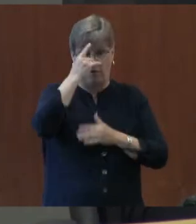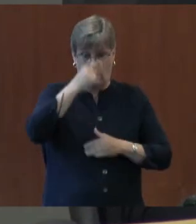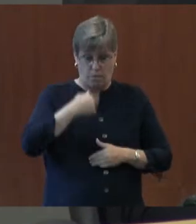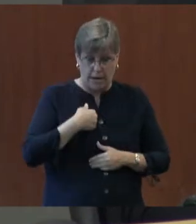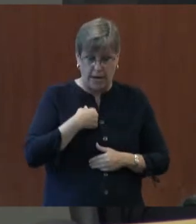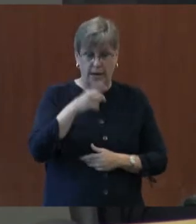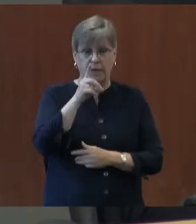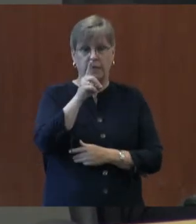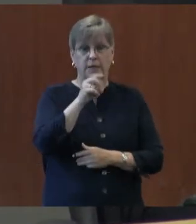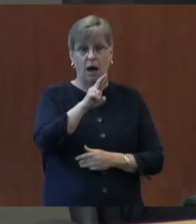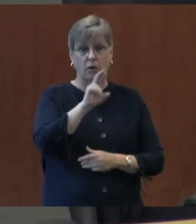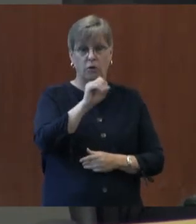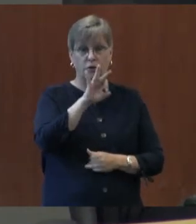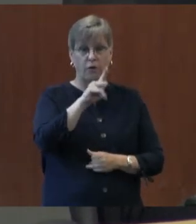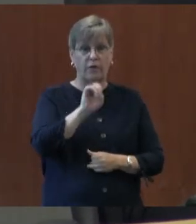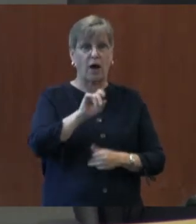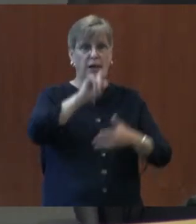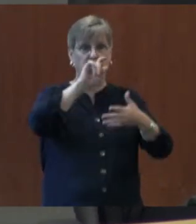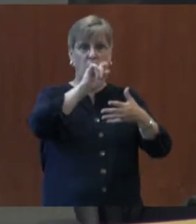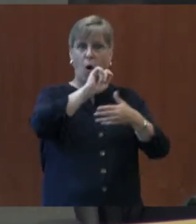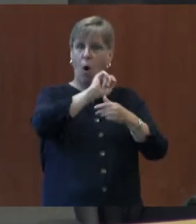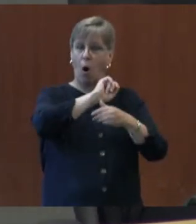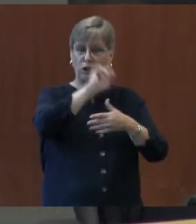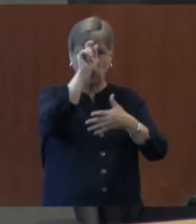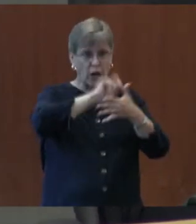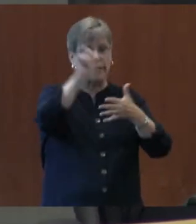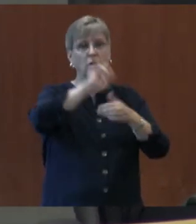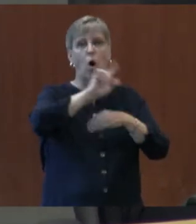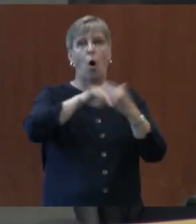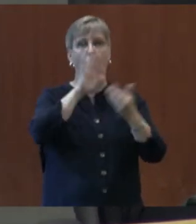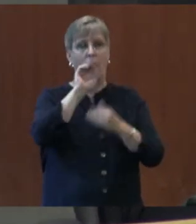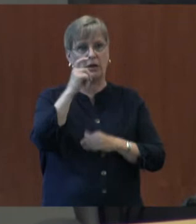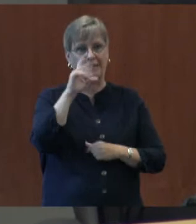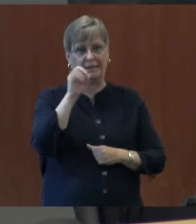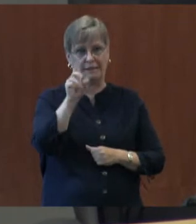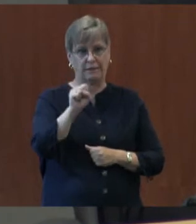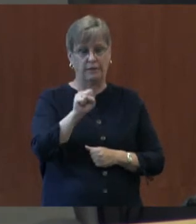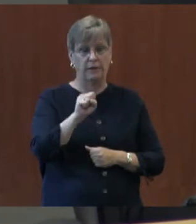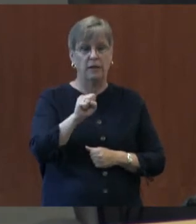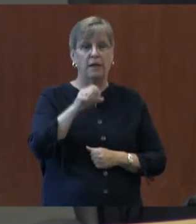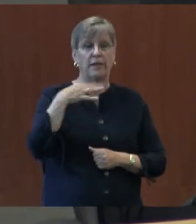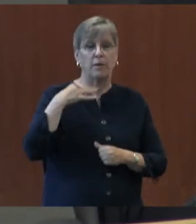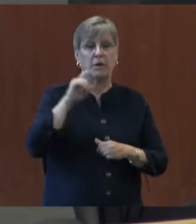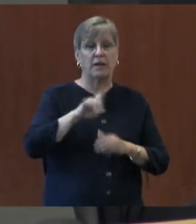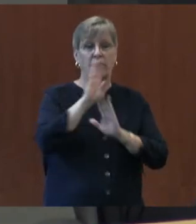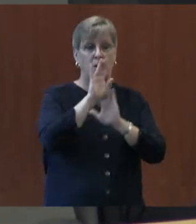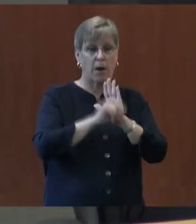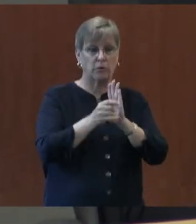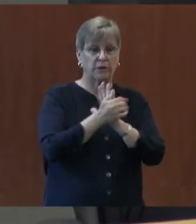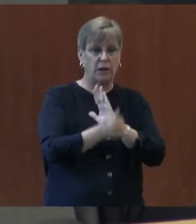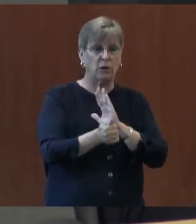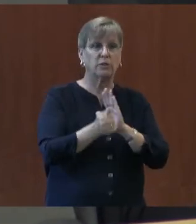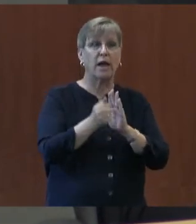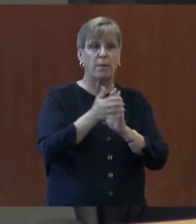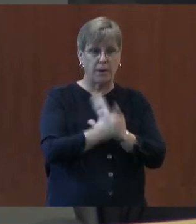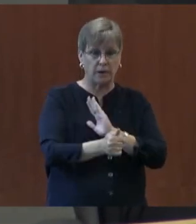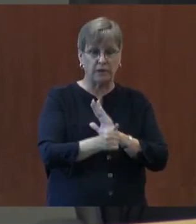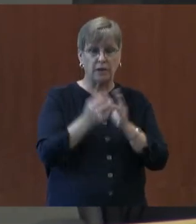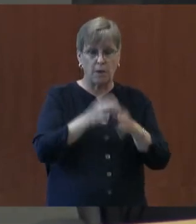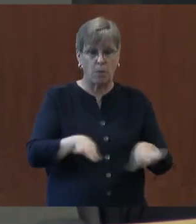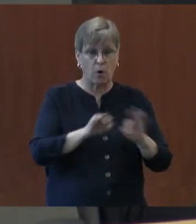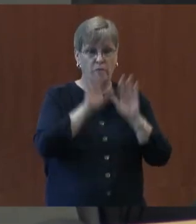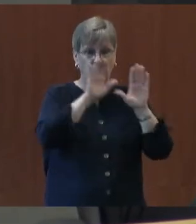Dr. Savine checks all the boxes. The candidate must have the background, skills, and abilities essential for excellence